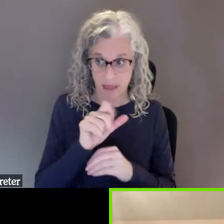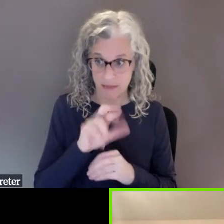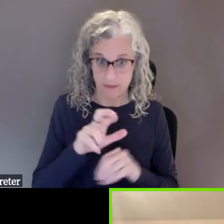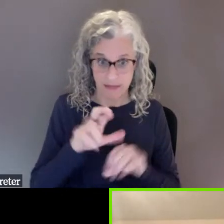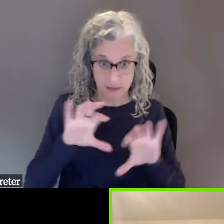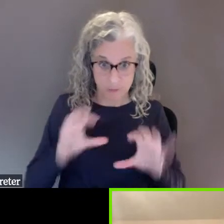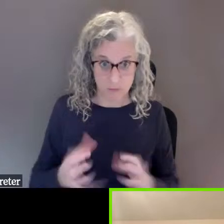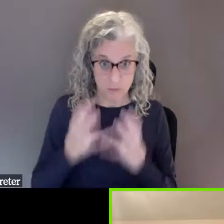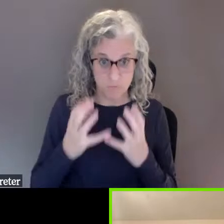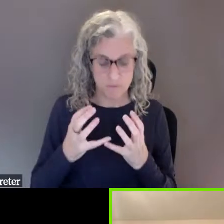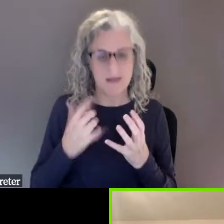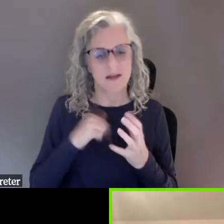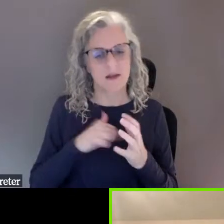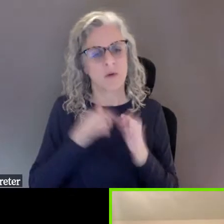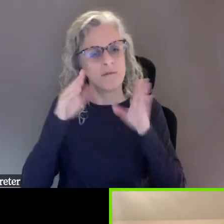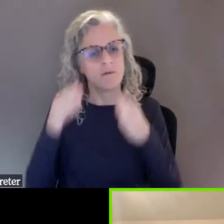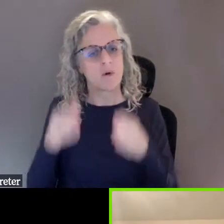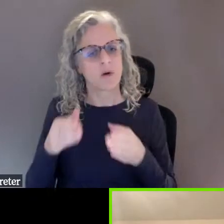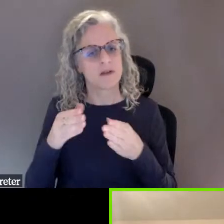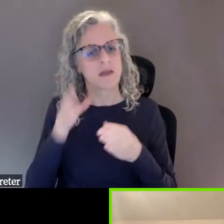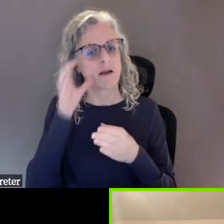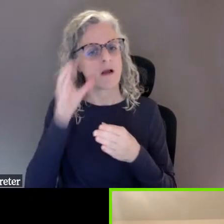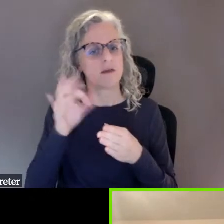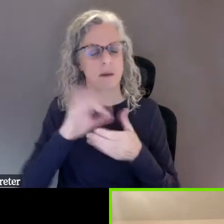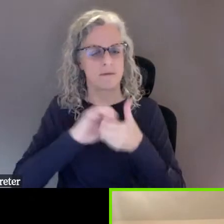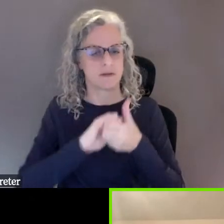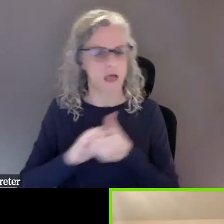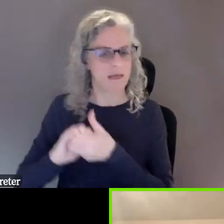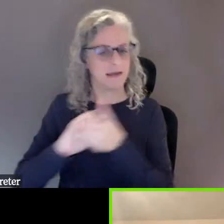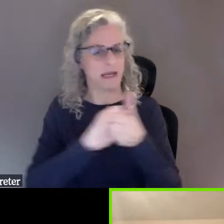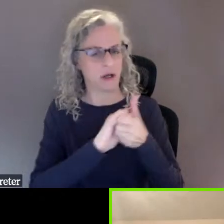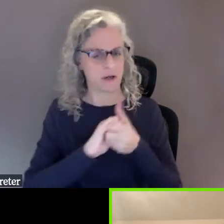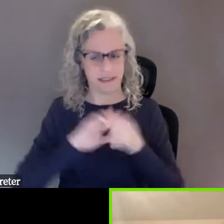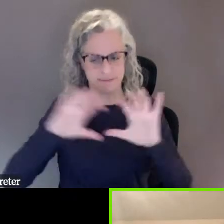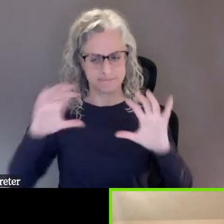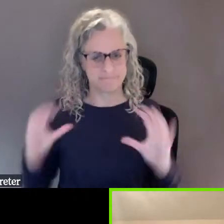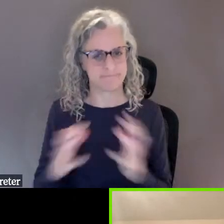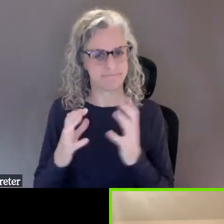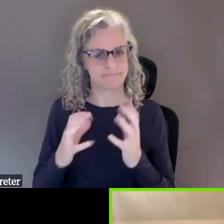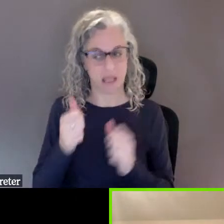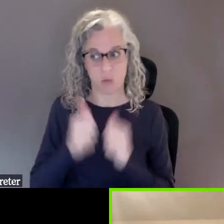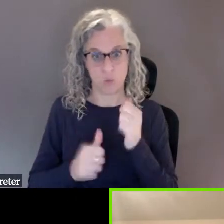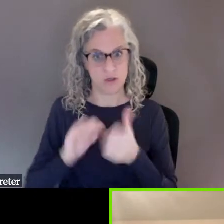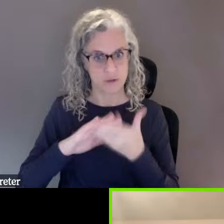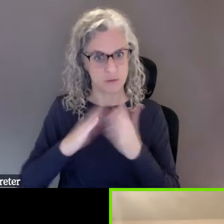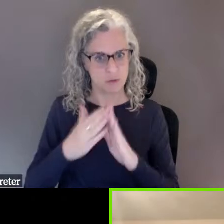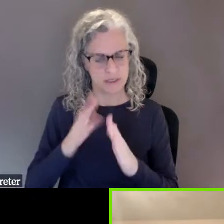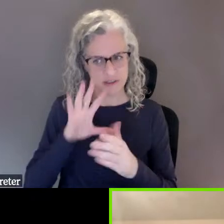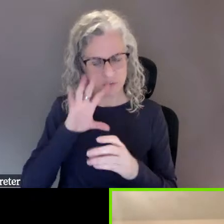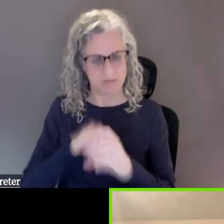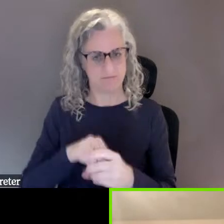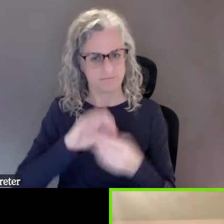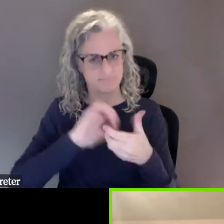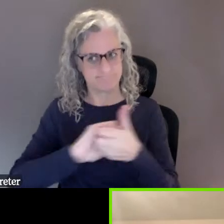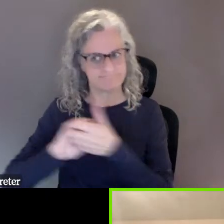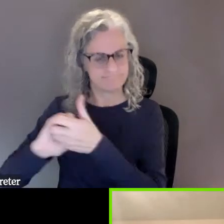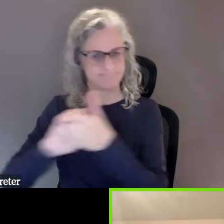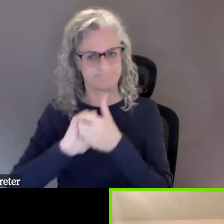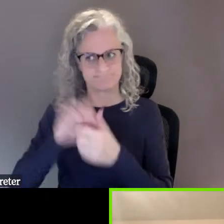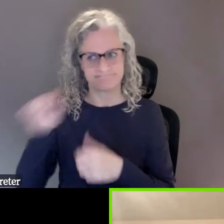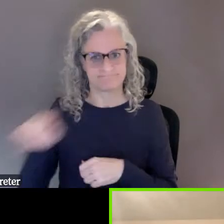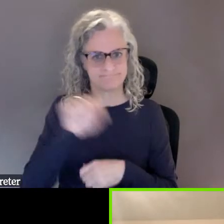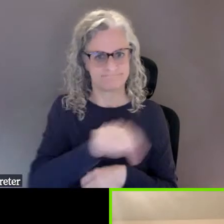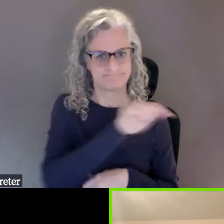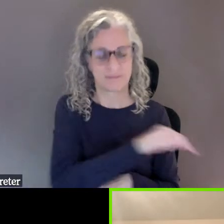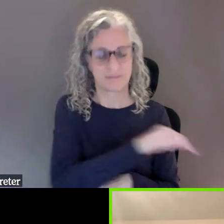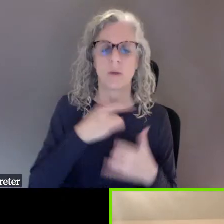focus on this idea of solidarity and what communities we're in solidarity with. So we often connect to a lot of